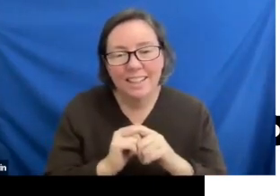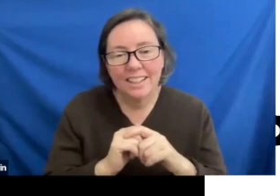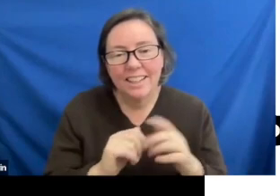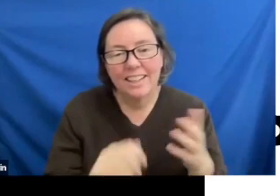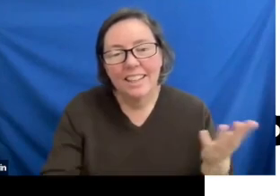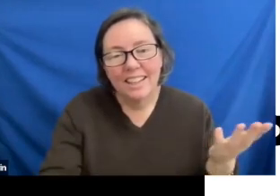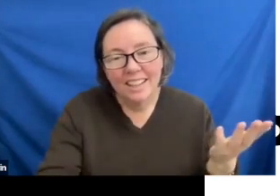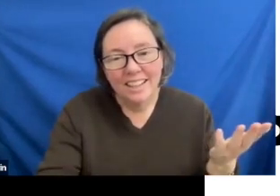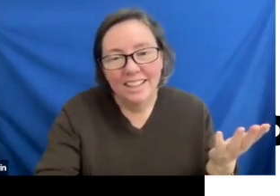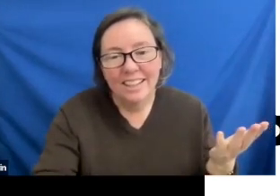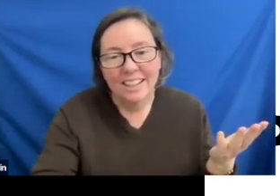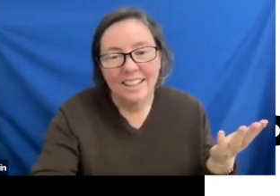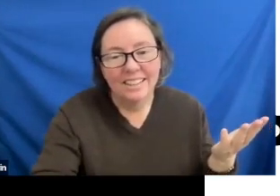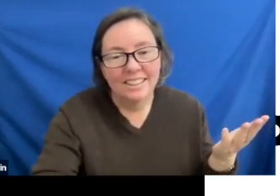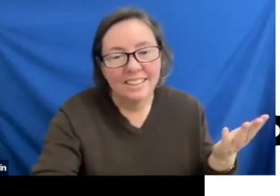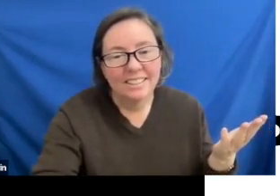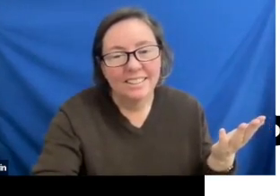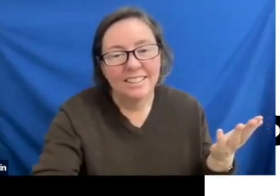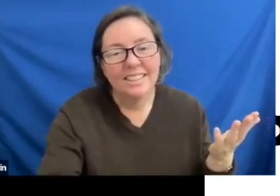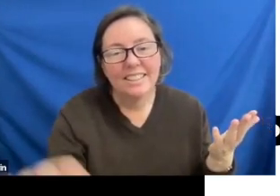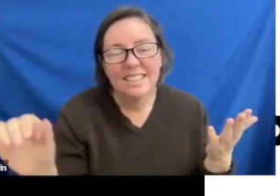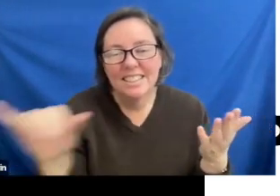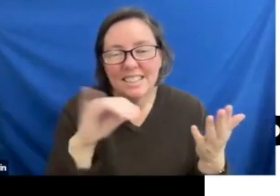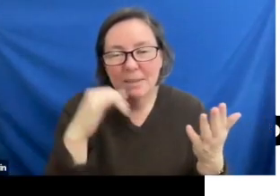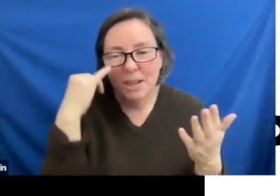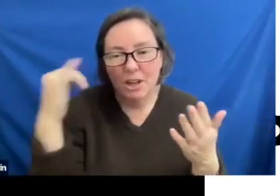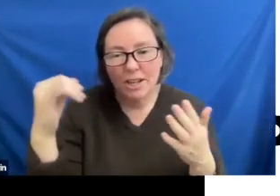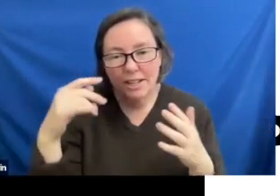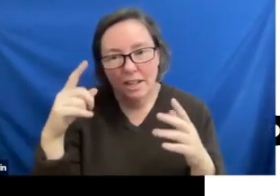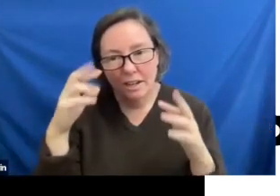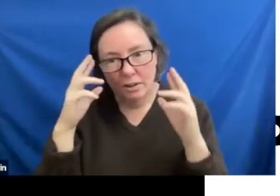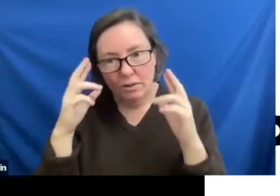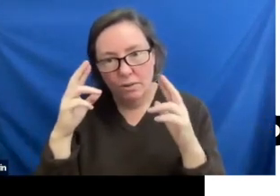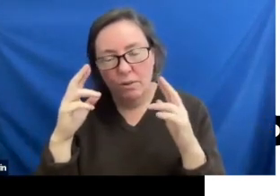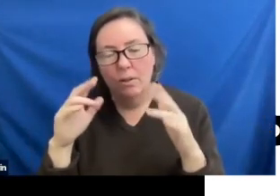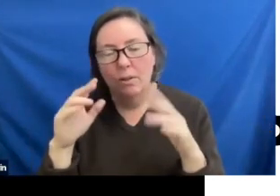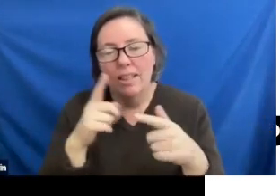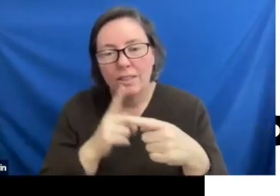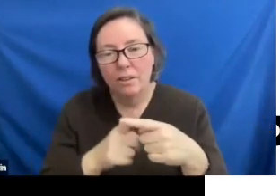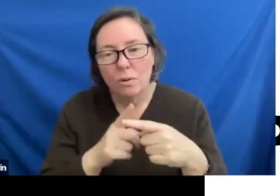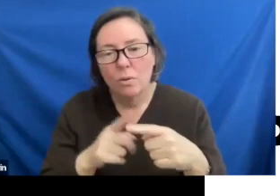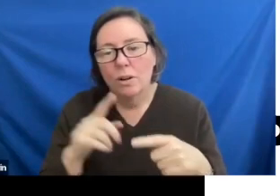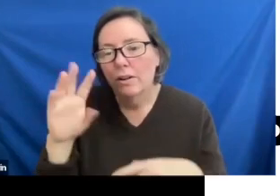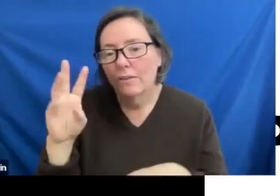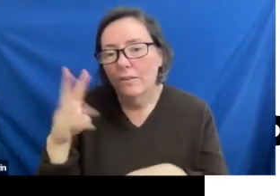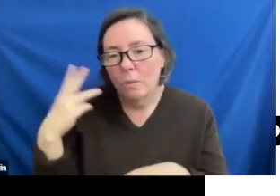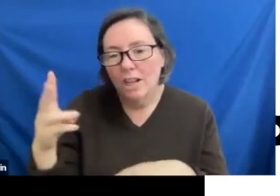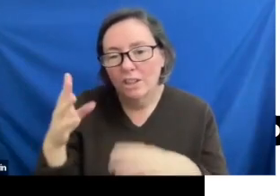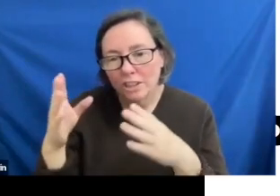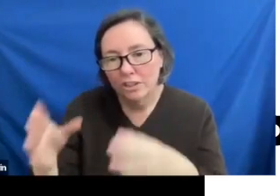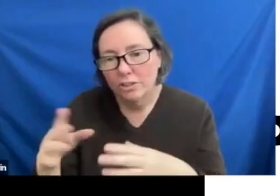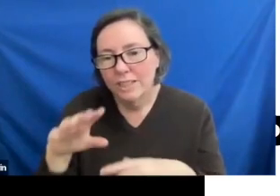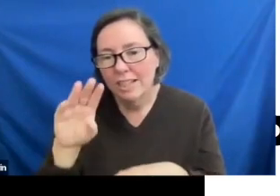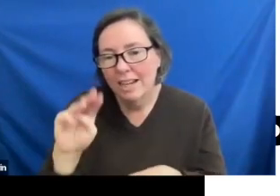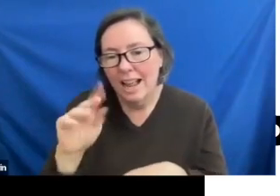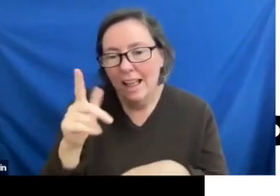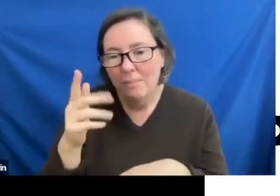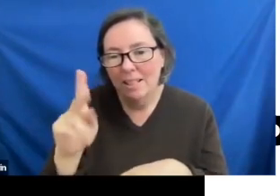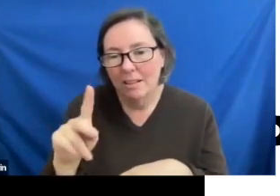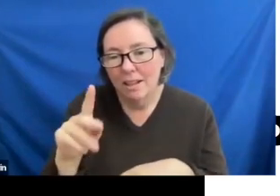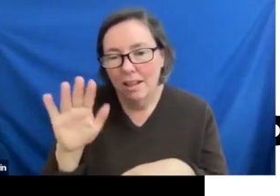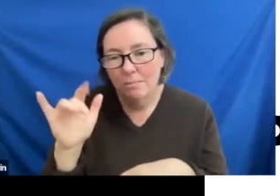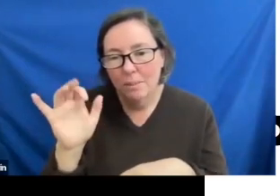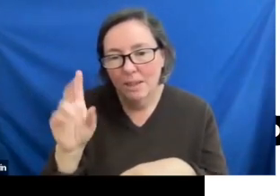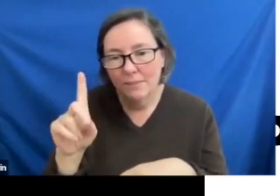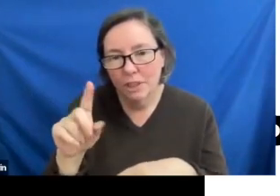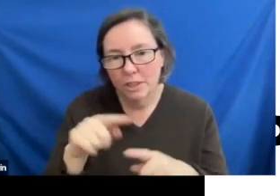are envisioning a similar sign at the corner of Washington Street and MLK Boulevard to replace that